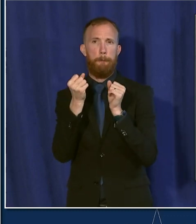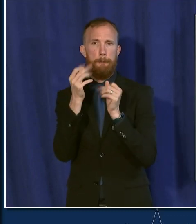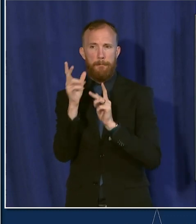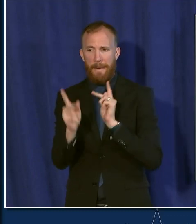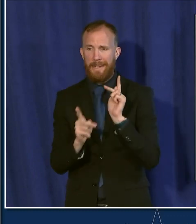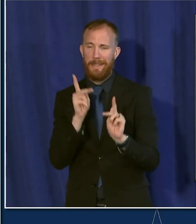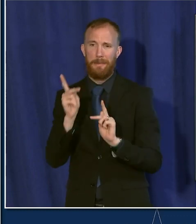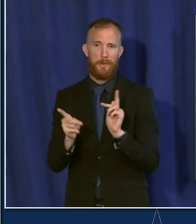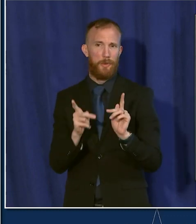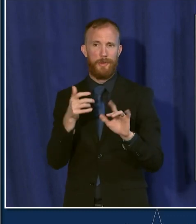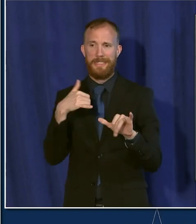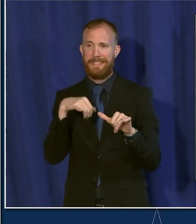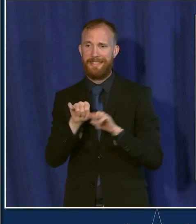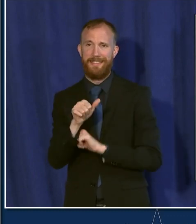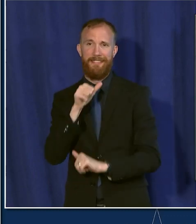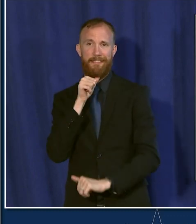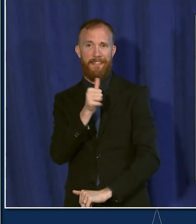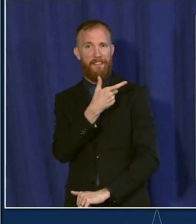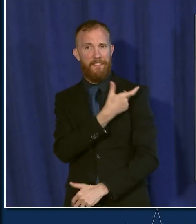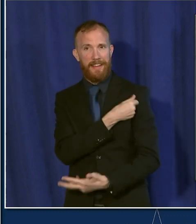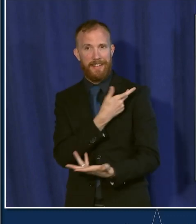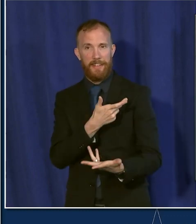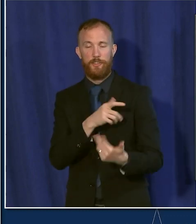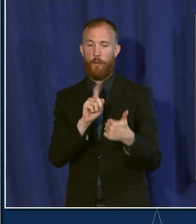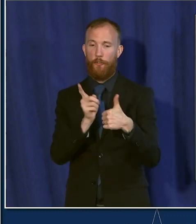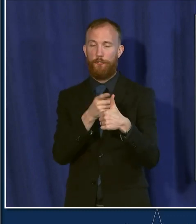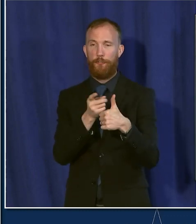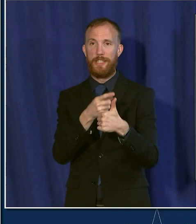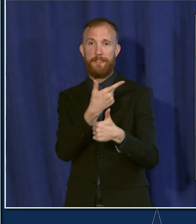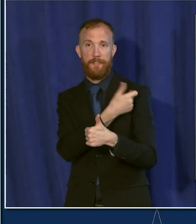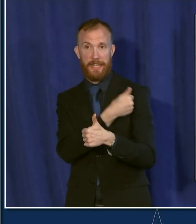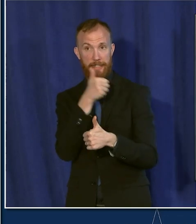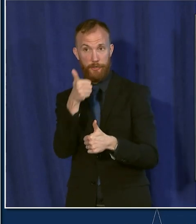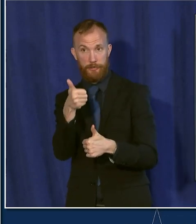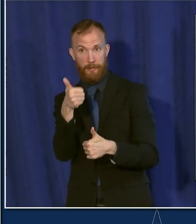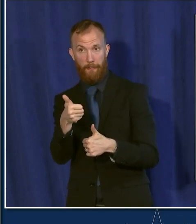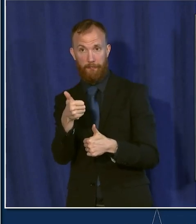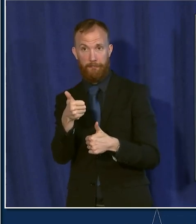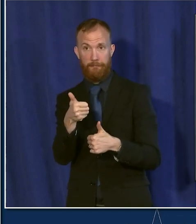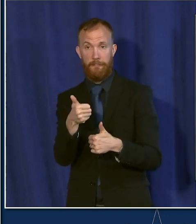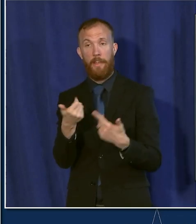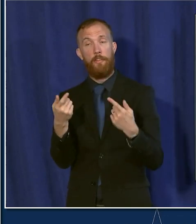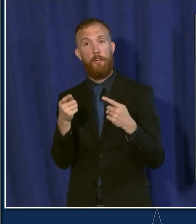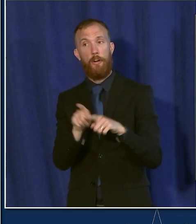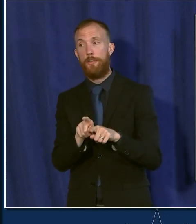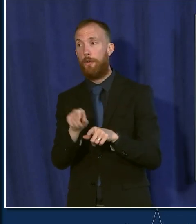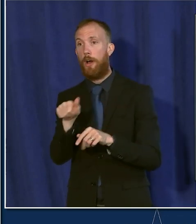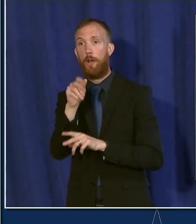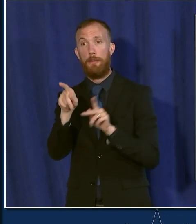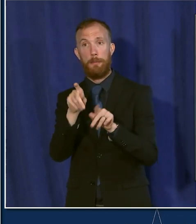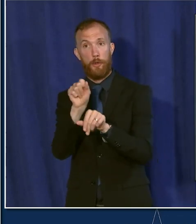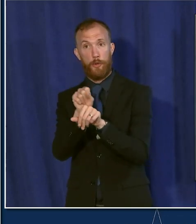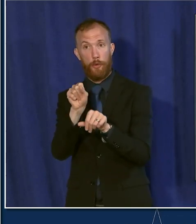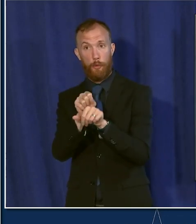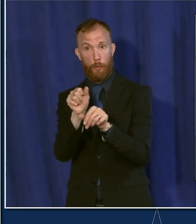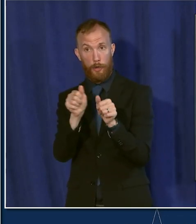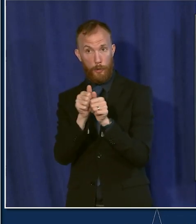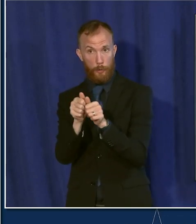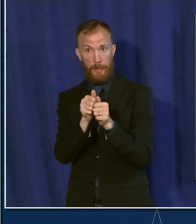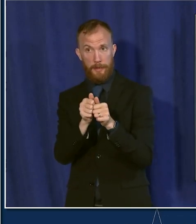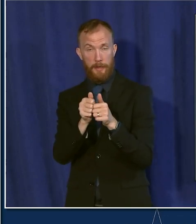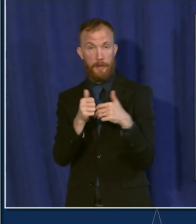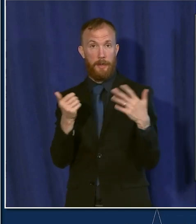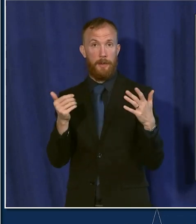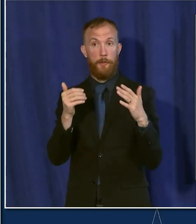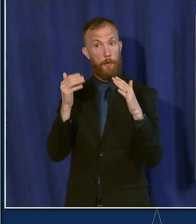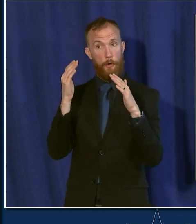yet vaccinated. And, you know, number one, get vaccinated yourself, but also anybody in your workplace, right? Hopefully